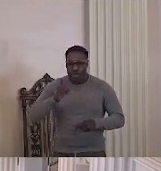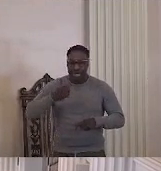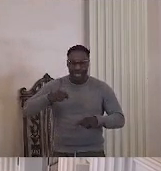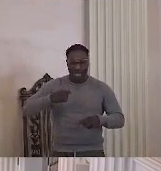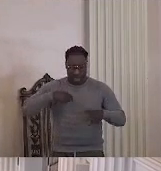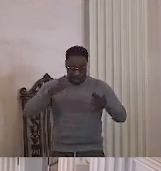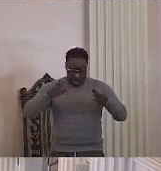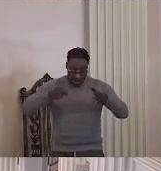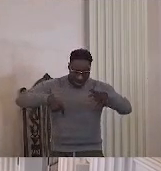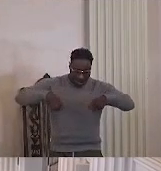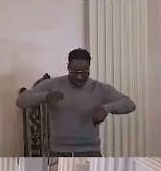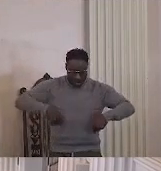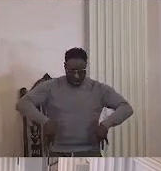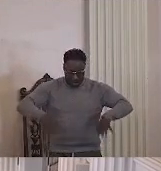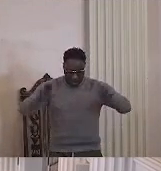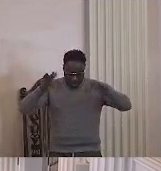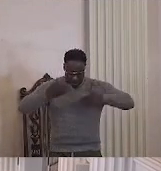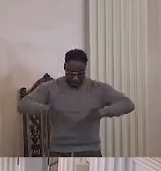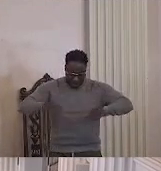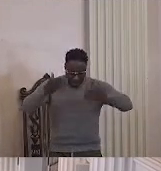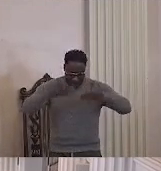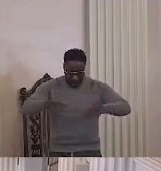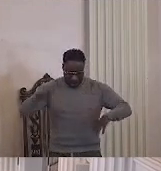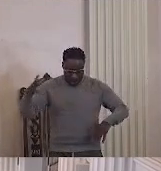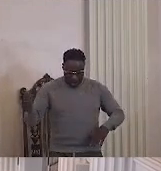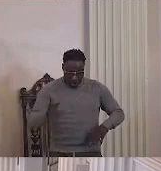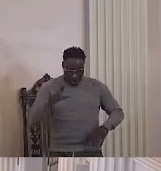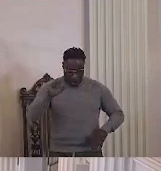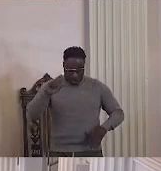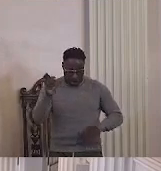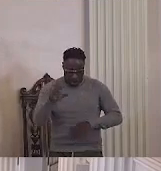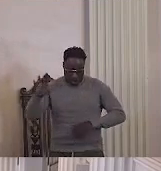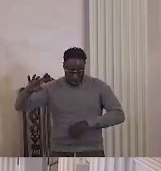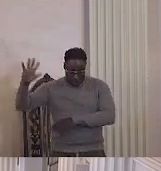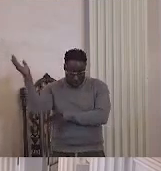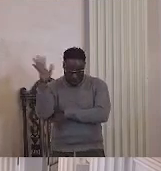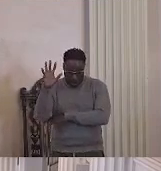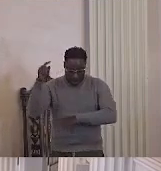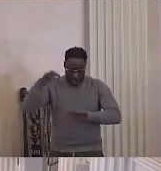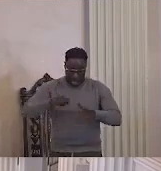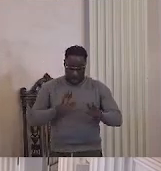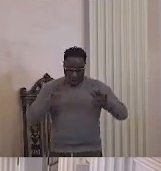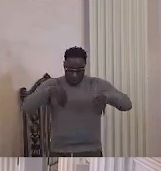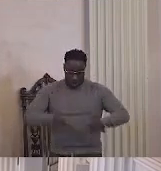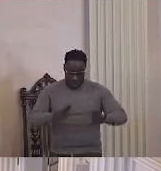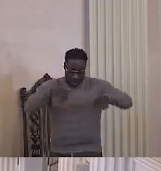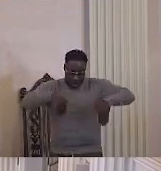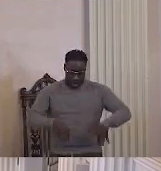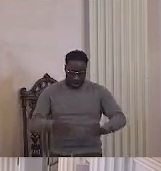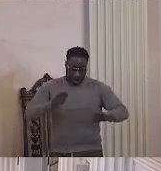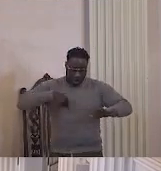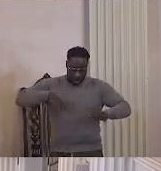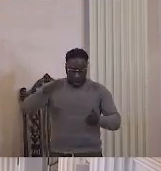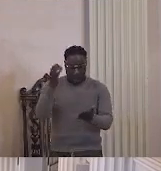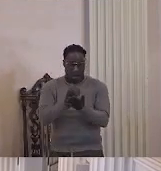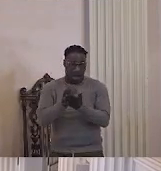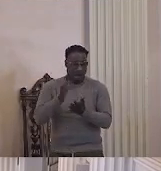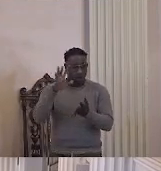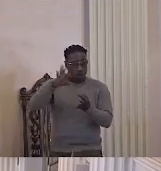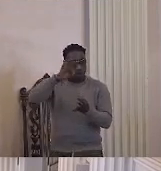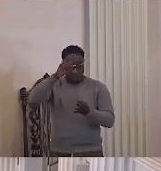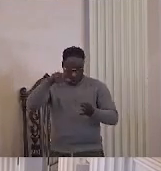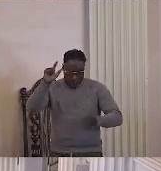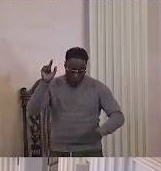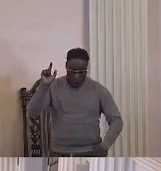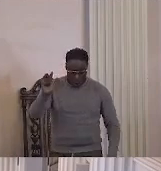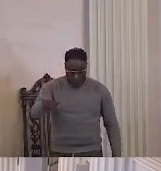your cup when your spirit's low. Hey, clap your hands, clap, clap, clap, clap, clap, clap your hands, clap, clap, clap, clap, clap,